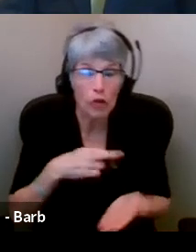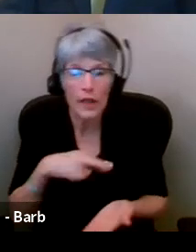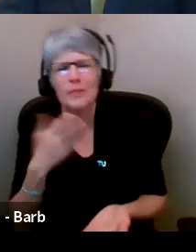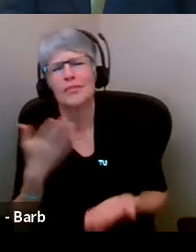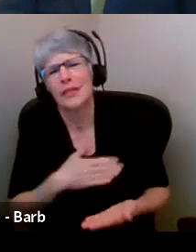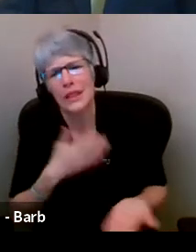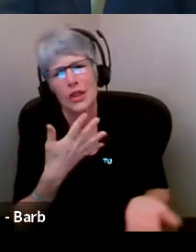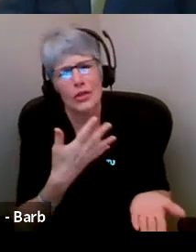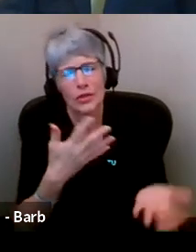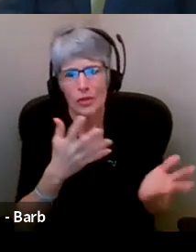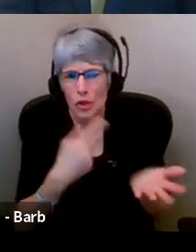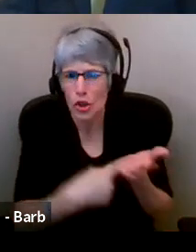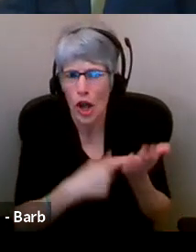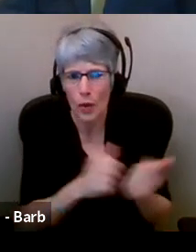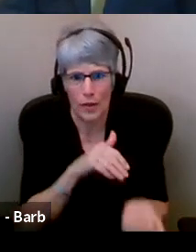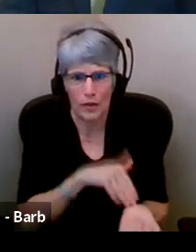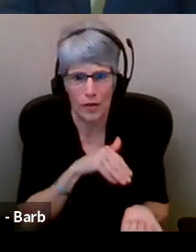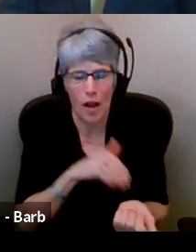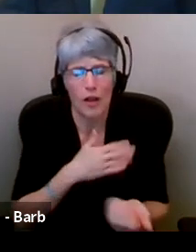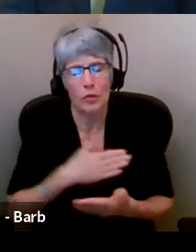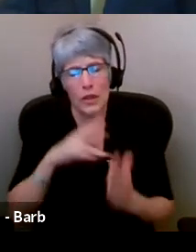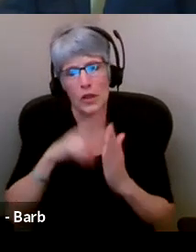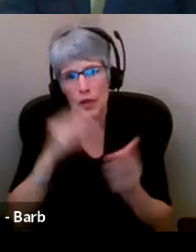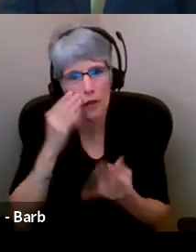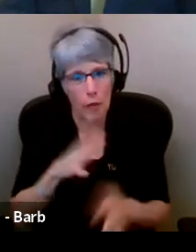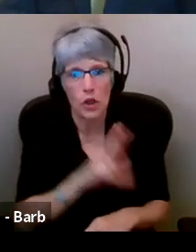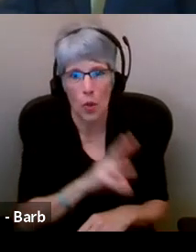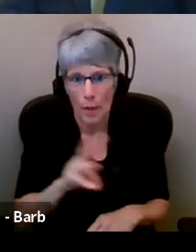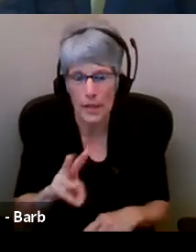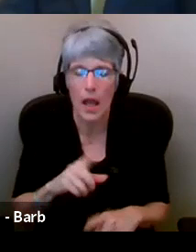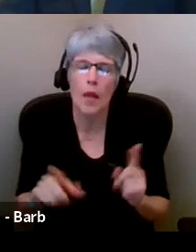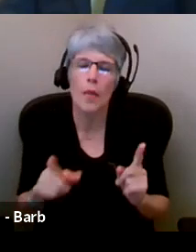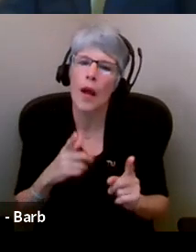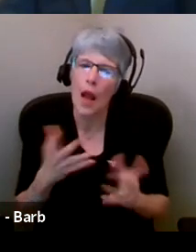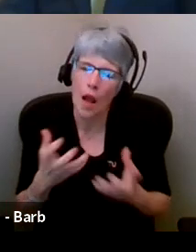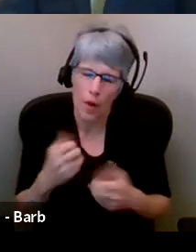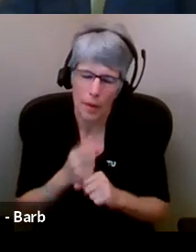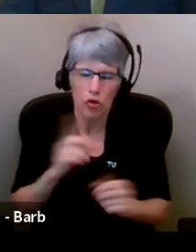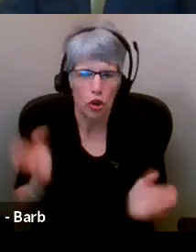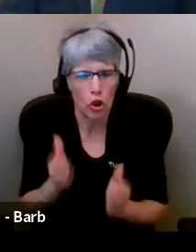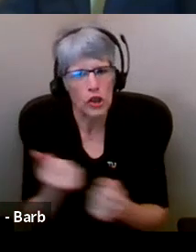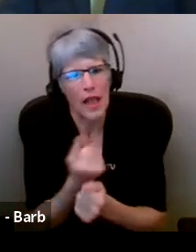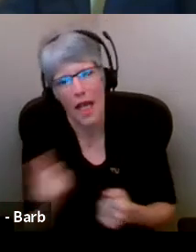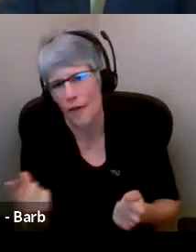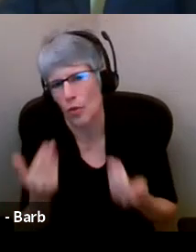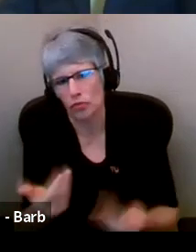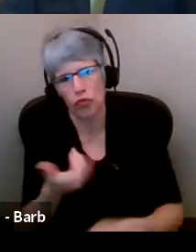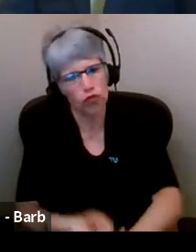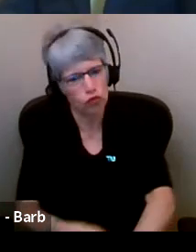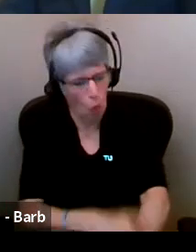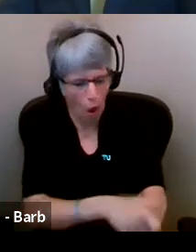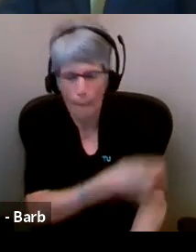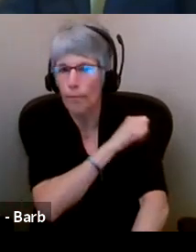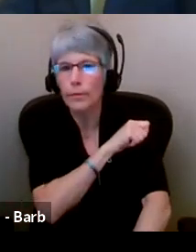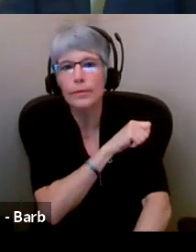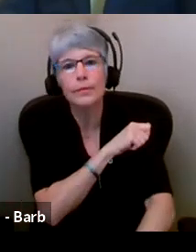doctor. Please look at the information on the website. But I want to make sure that I encourage everybody to roll up your sleeves and to be